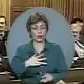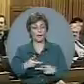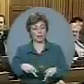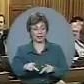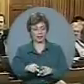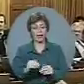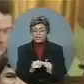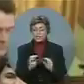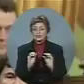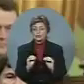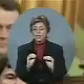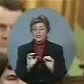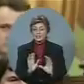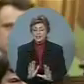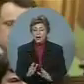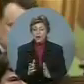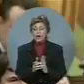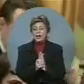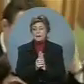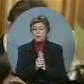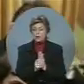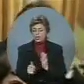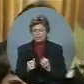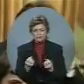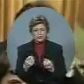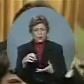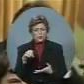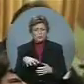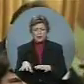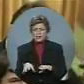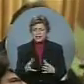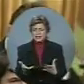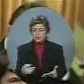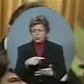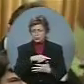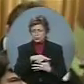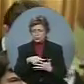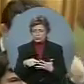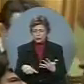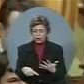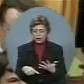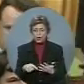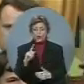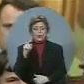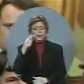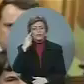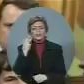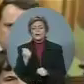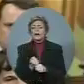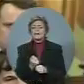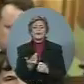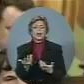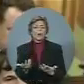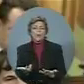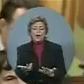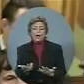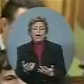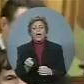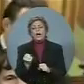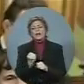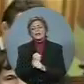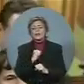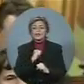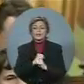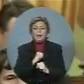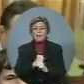so. This government spends all of its time running an election campaign and looking for ways to push its ideological